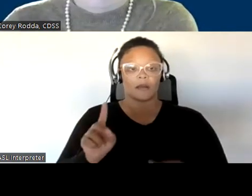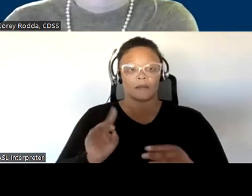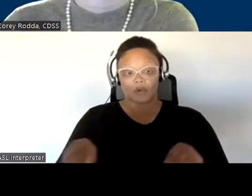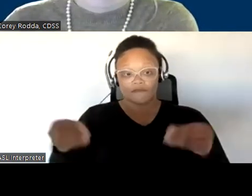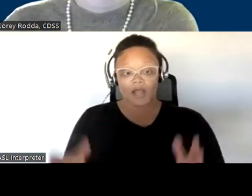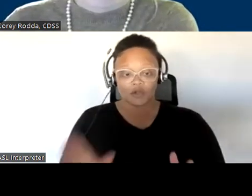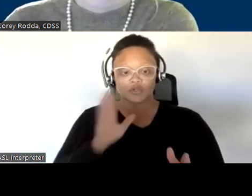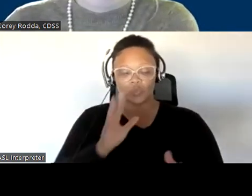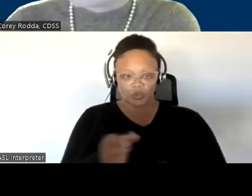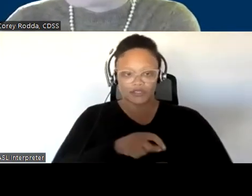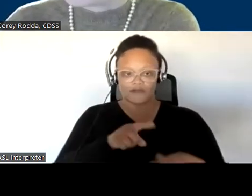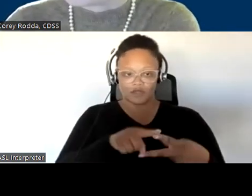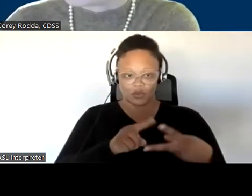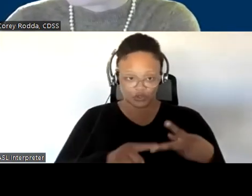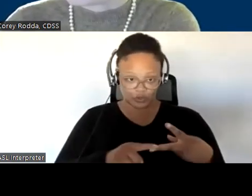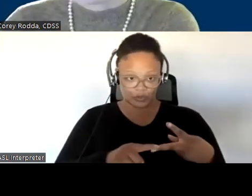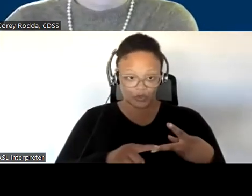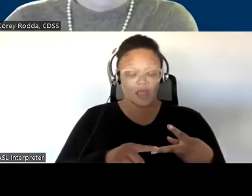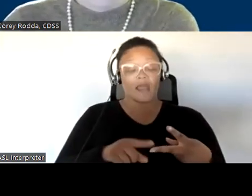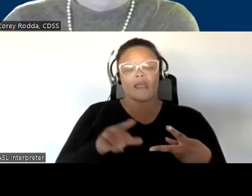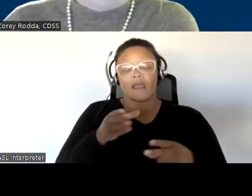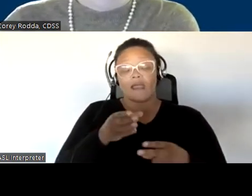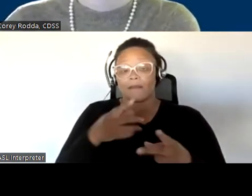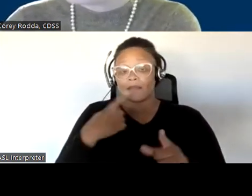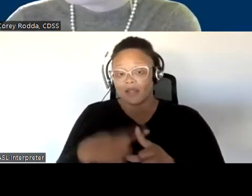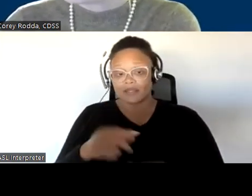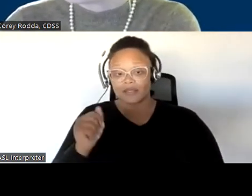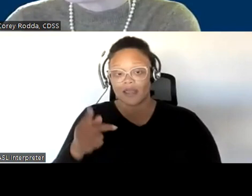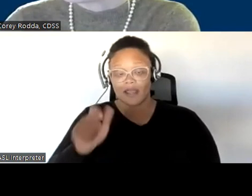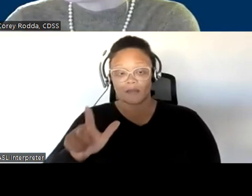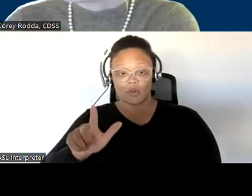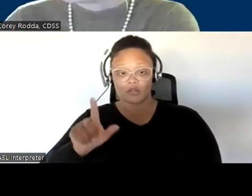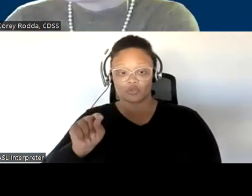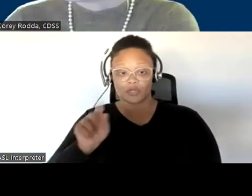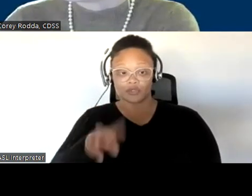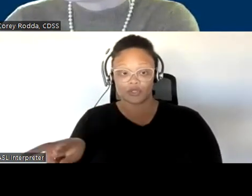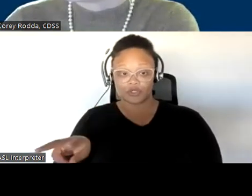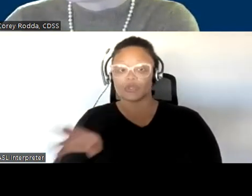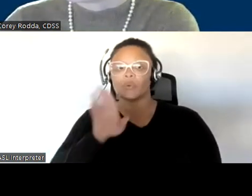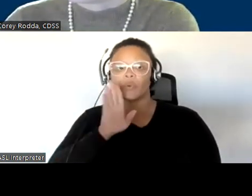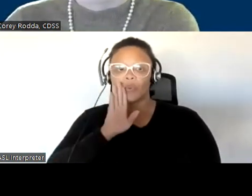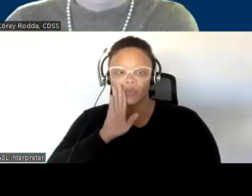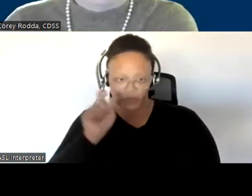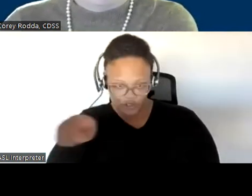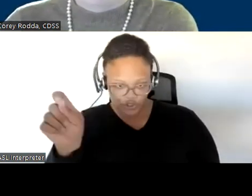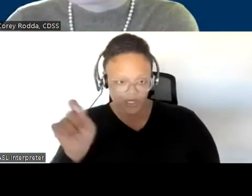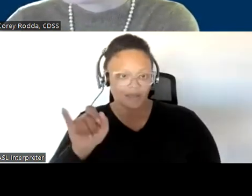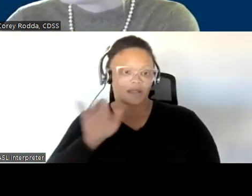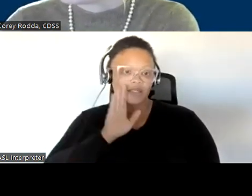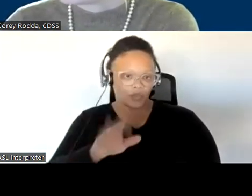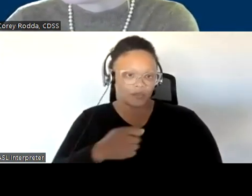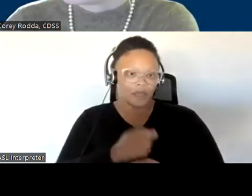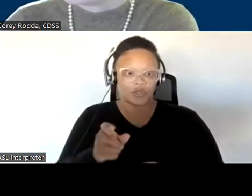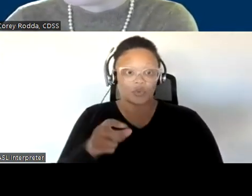cared for a subsidized child in April 2022, which would make you eligible for the $14.42 per child stipend, you can